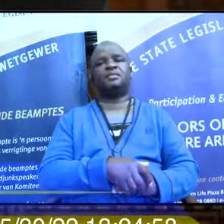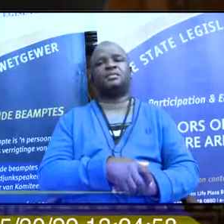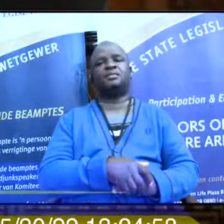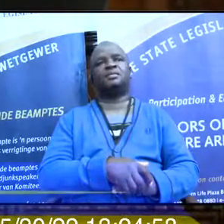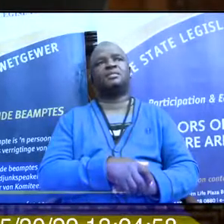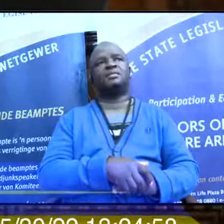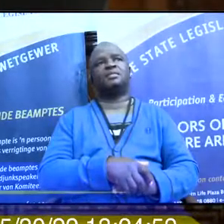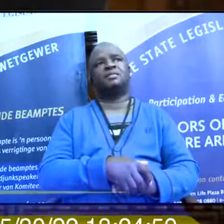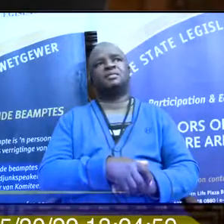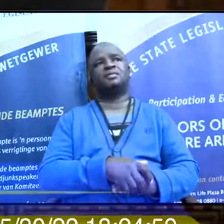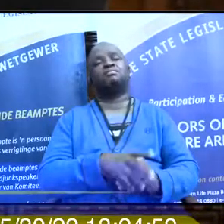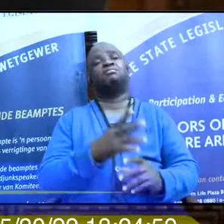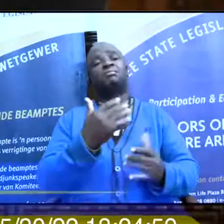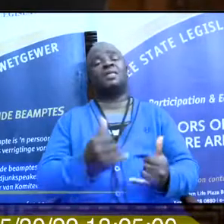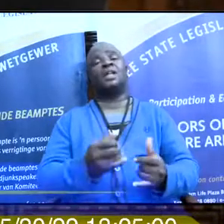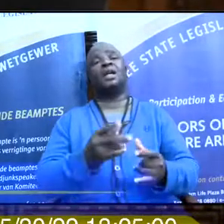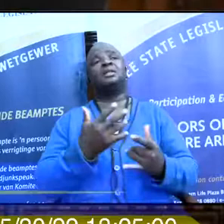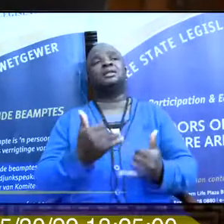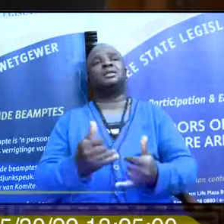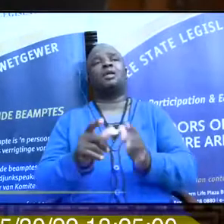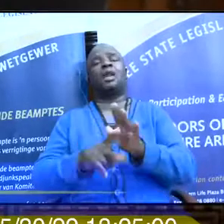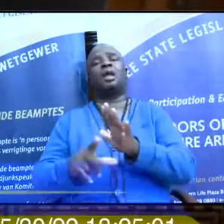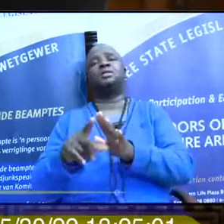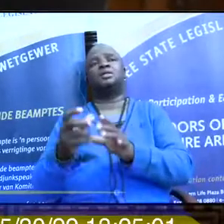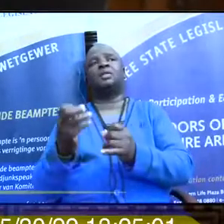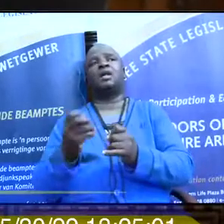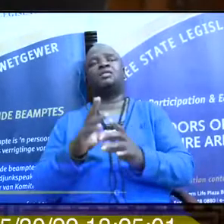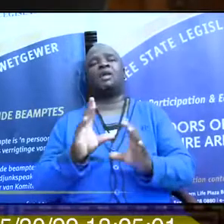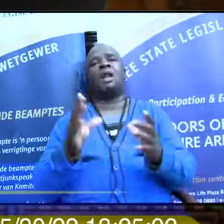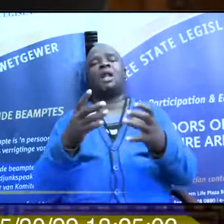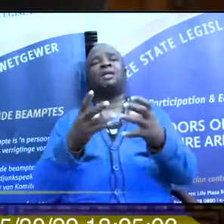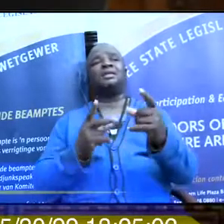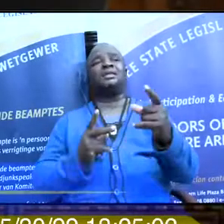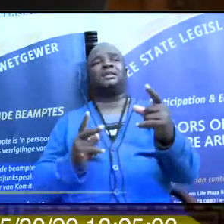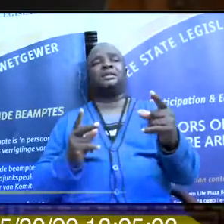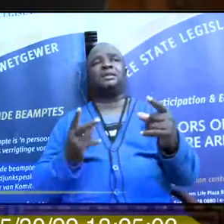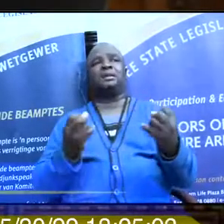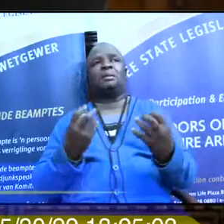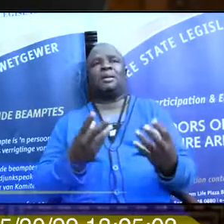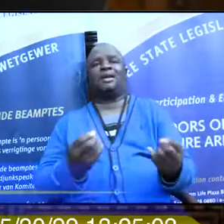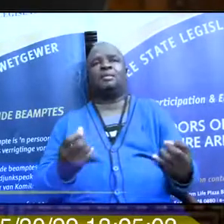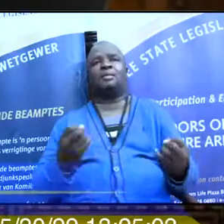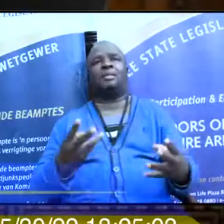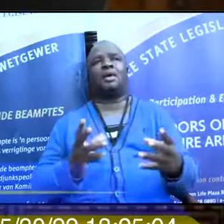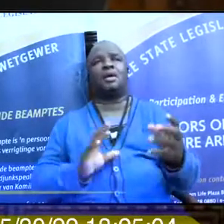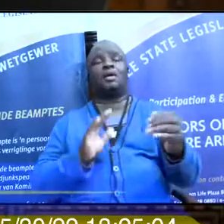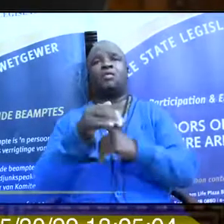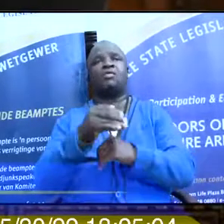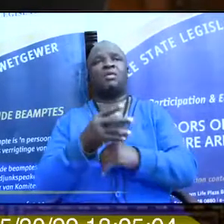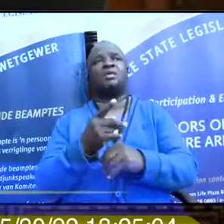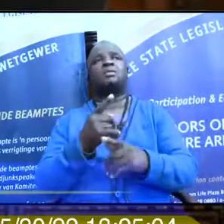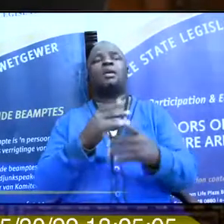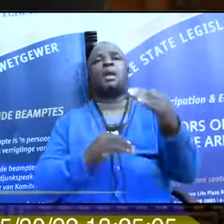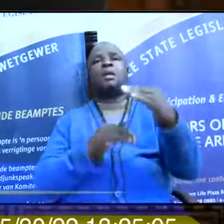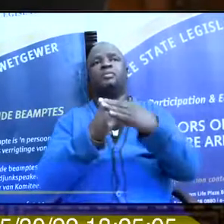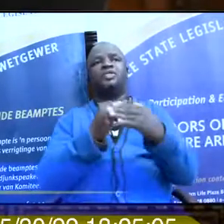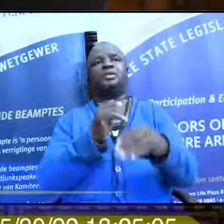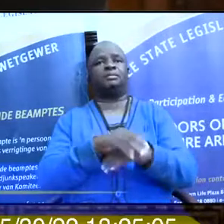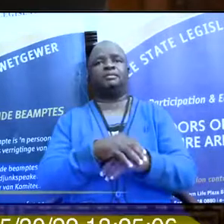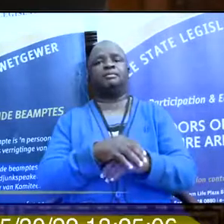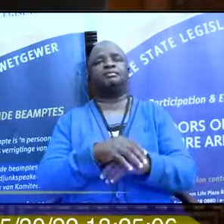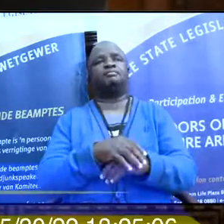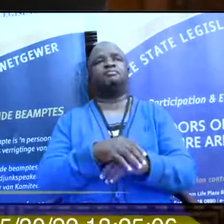we have uh overcrowded classrooms especially in lower grades and speaking from from from